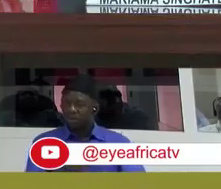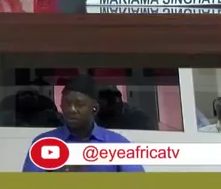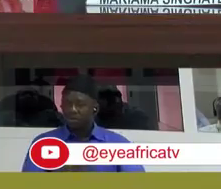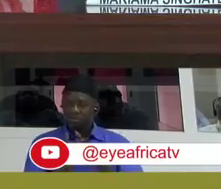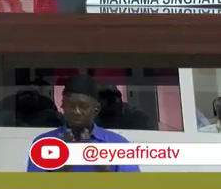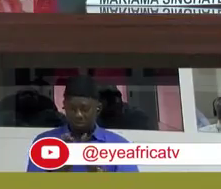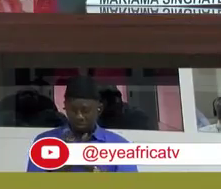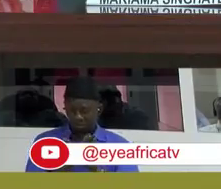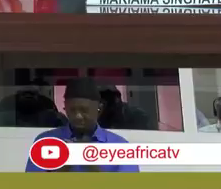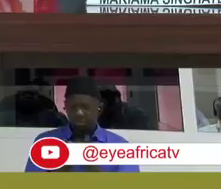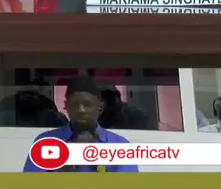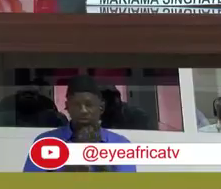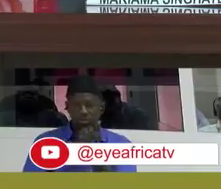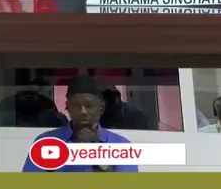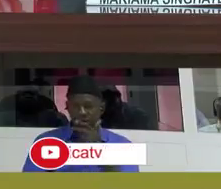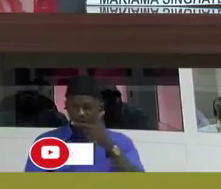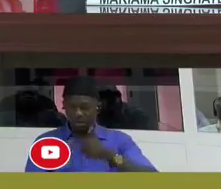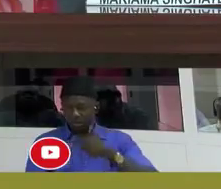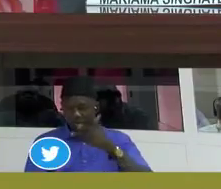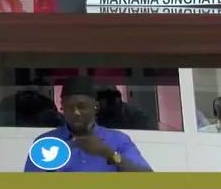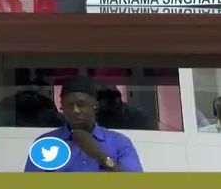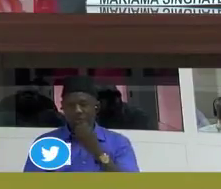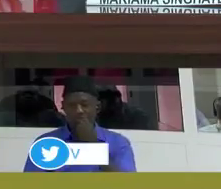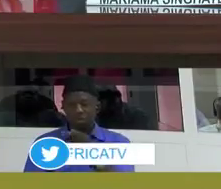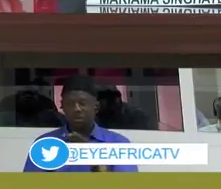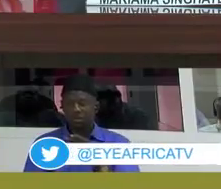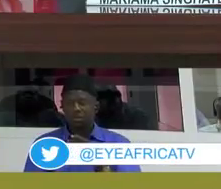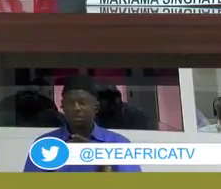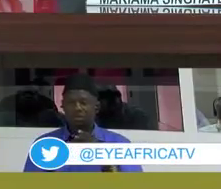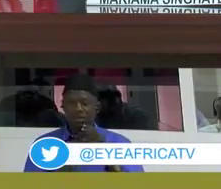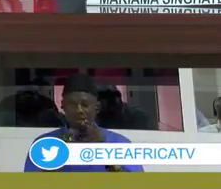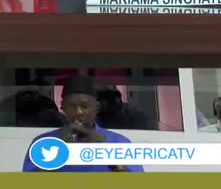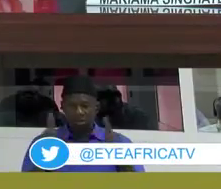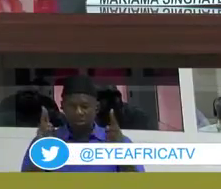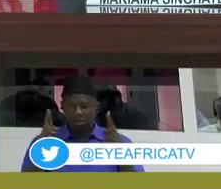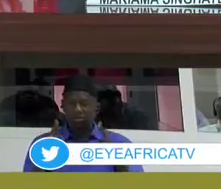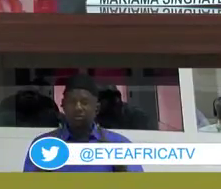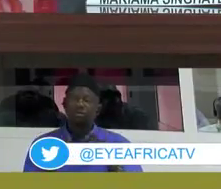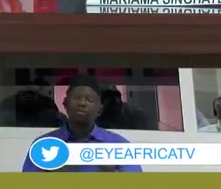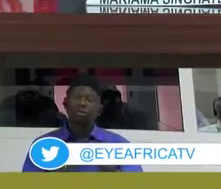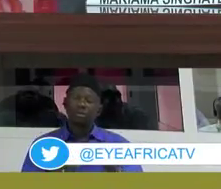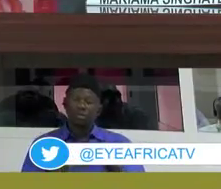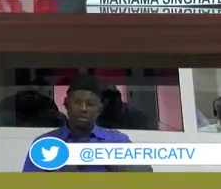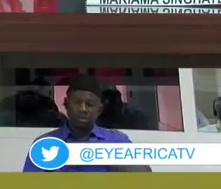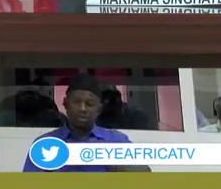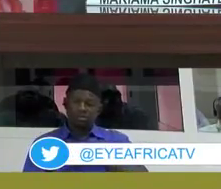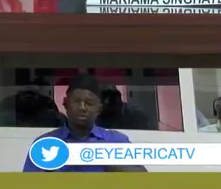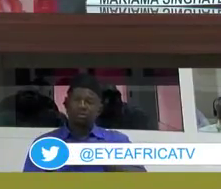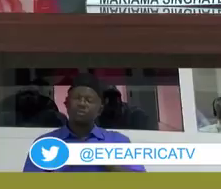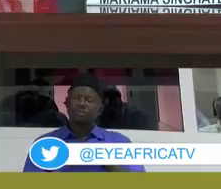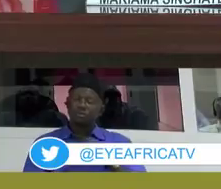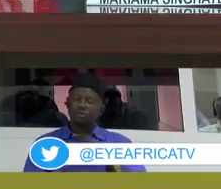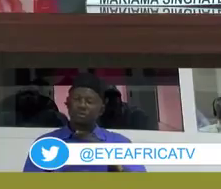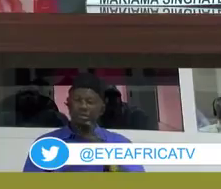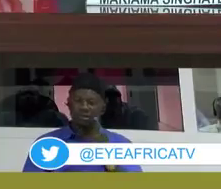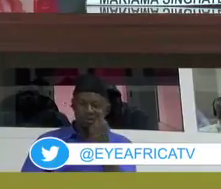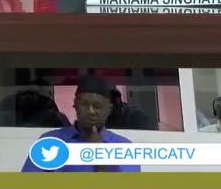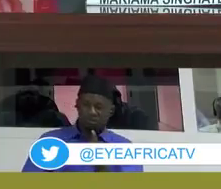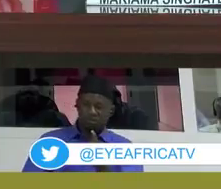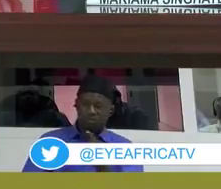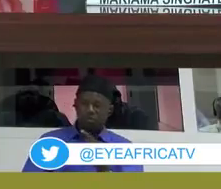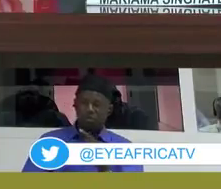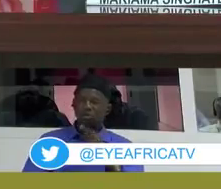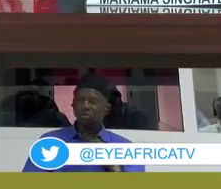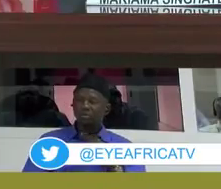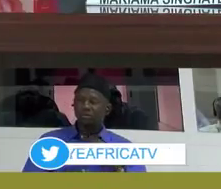the declaration itself was the singular most dramatic act of President Yahya Jammeh.